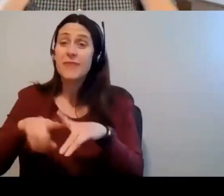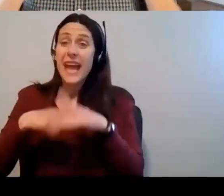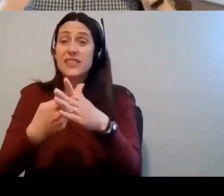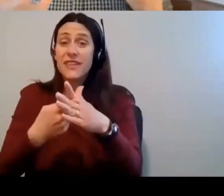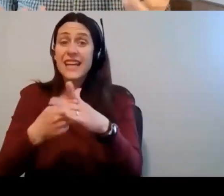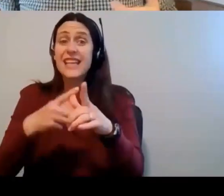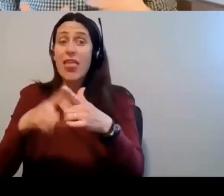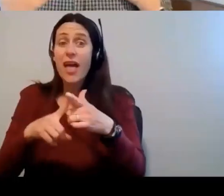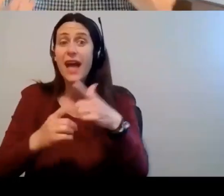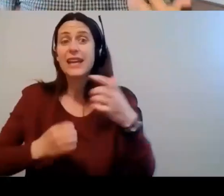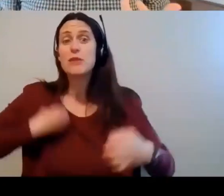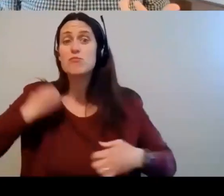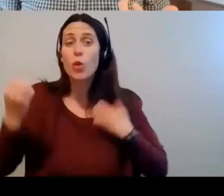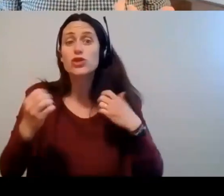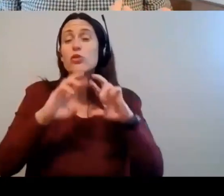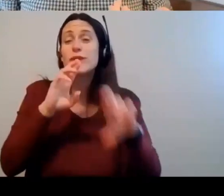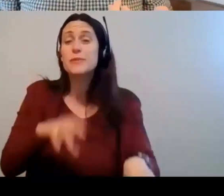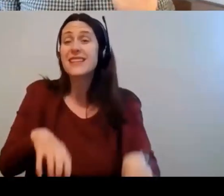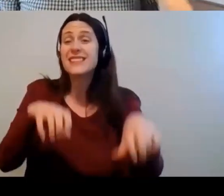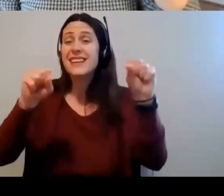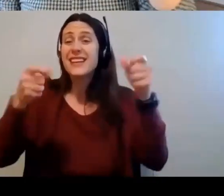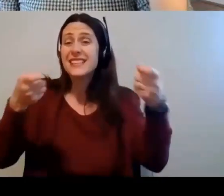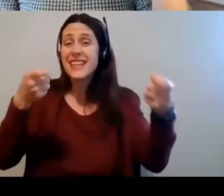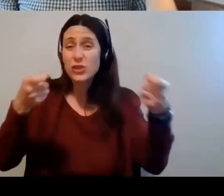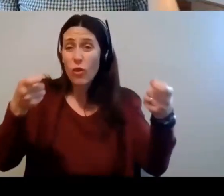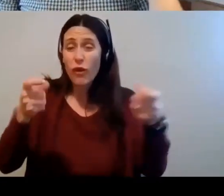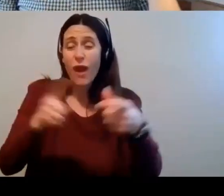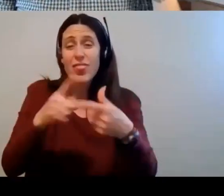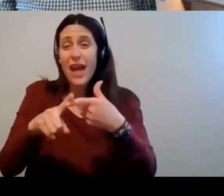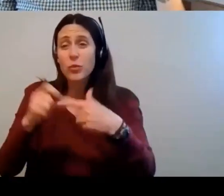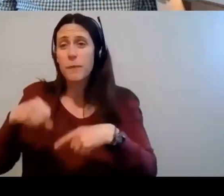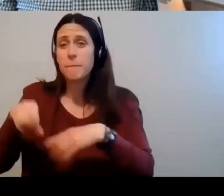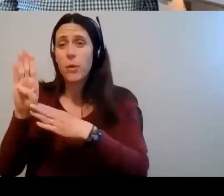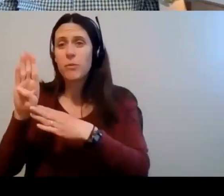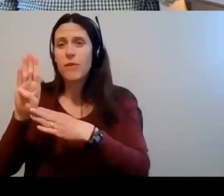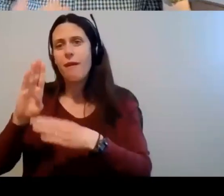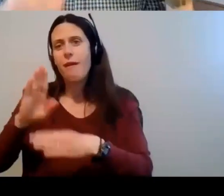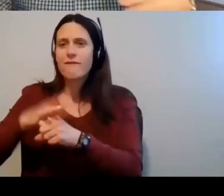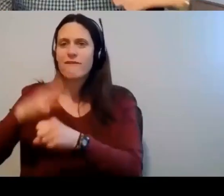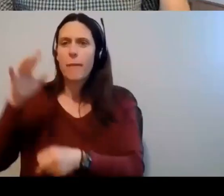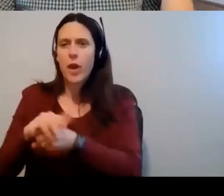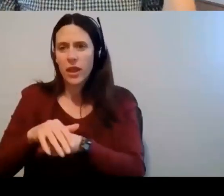we experience those cognitive, emotional, behavioral, physiological responses. We flip our lid, right?